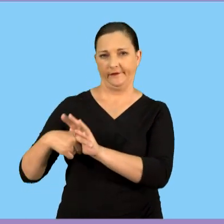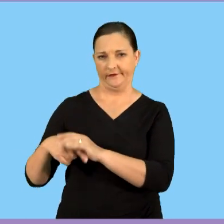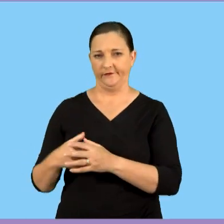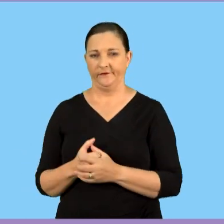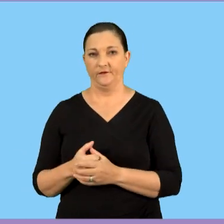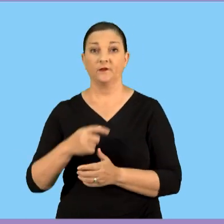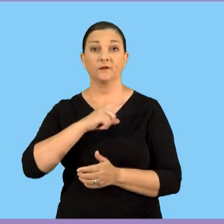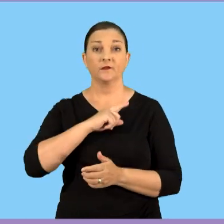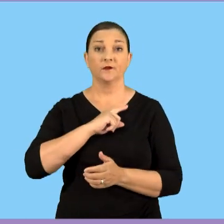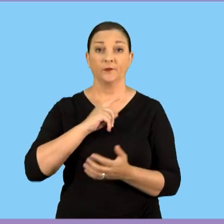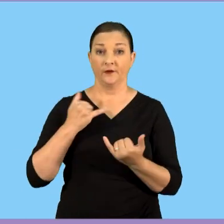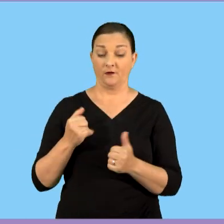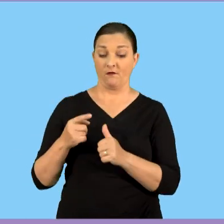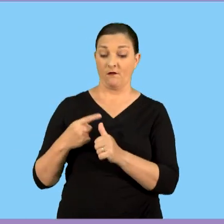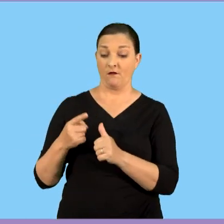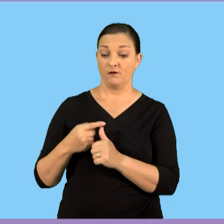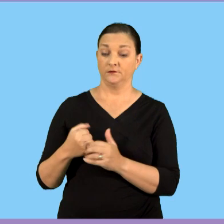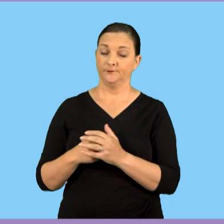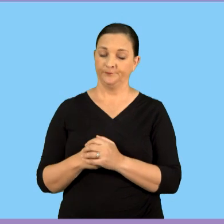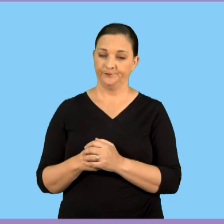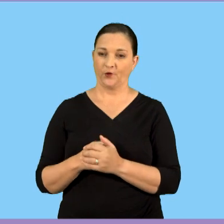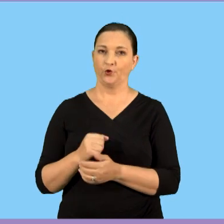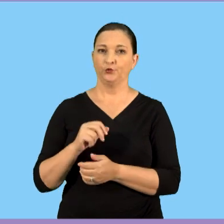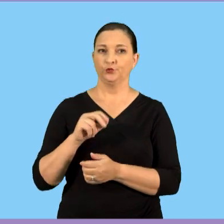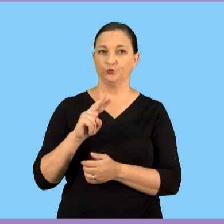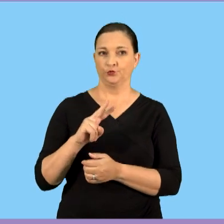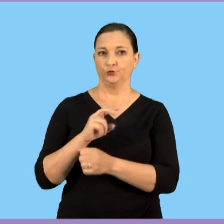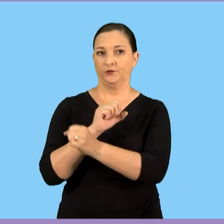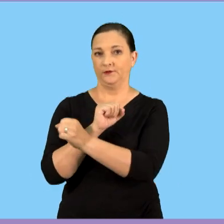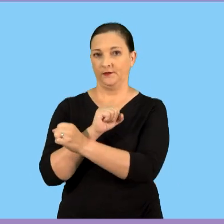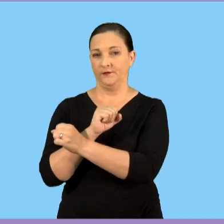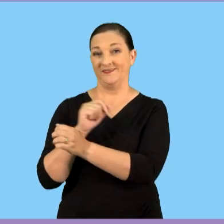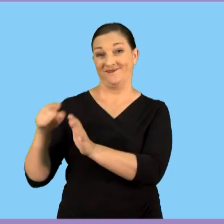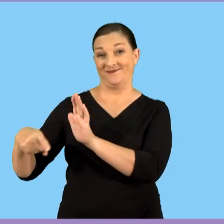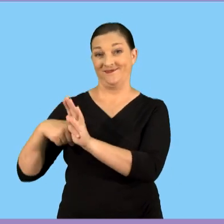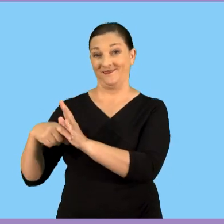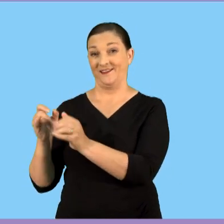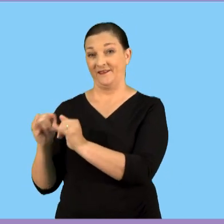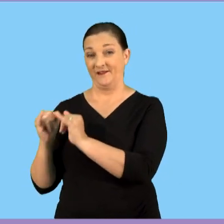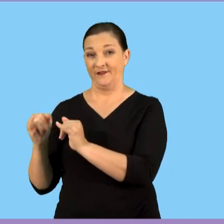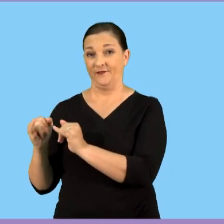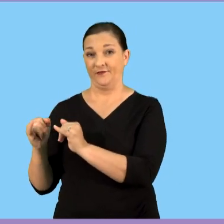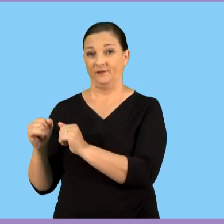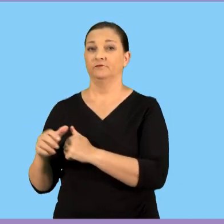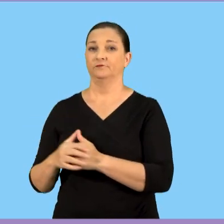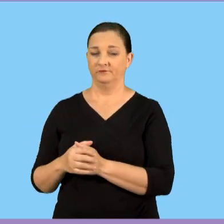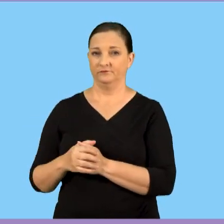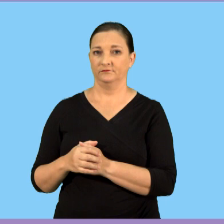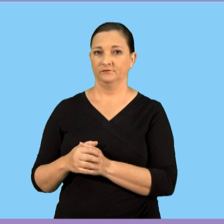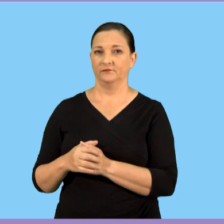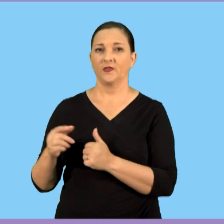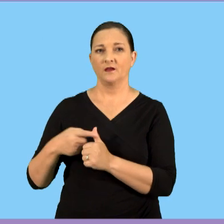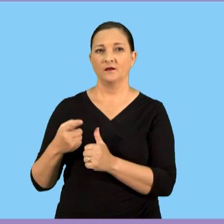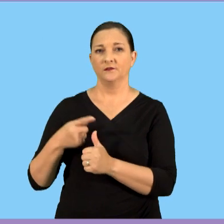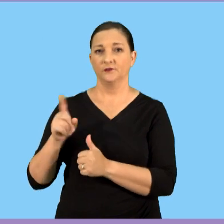result. So that means that we are going to say what is 2 multiplied by negative 11. We know the answer is going to be negative,